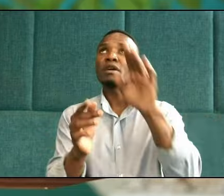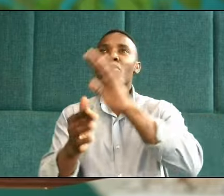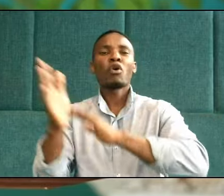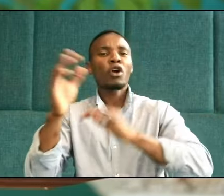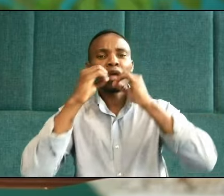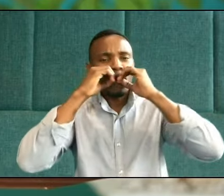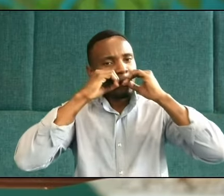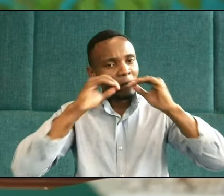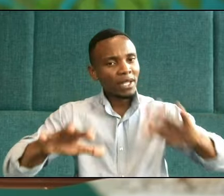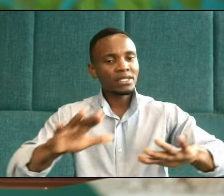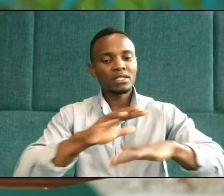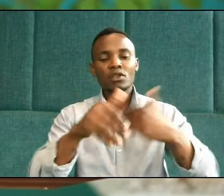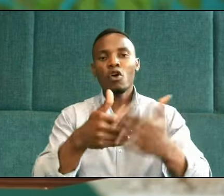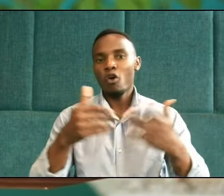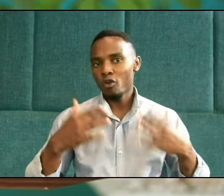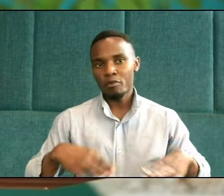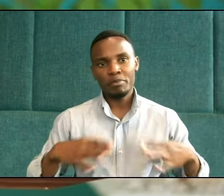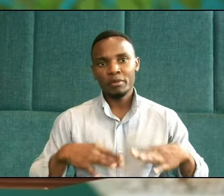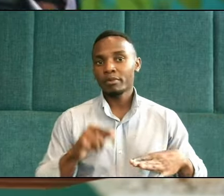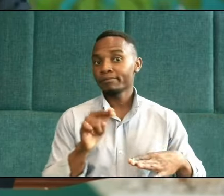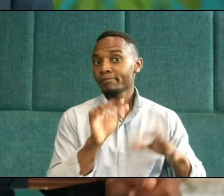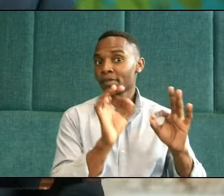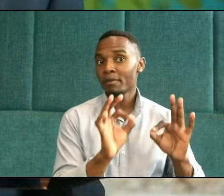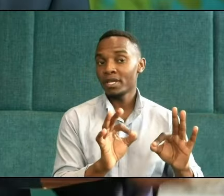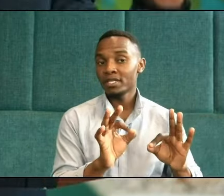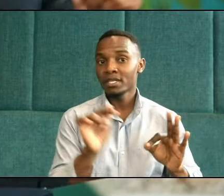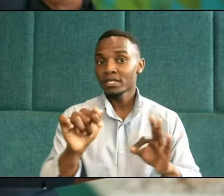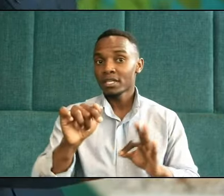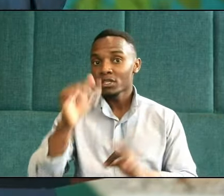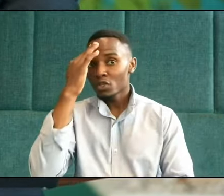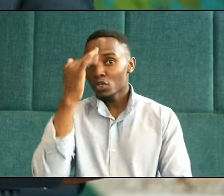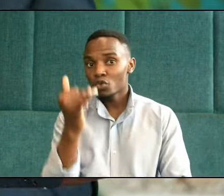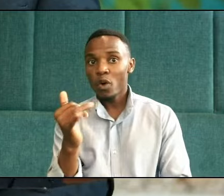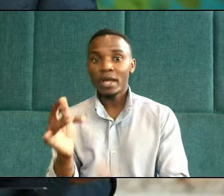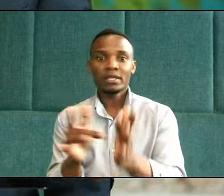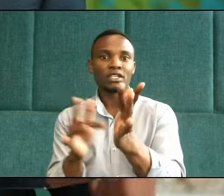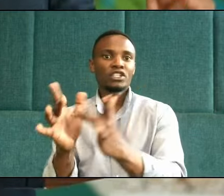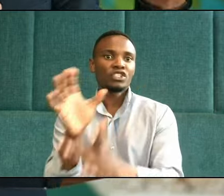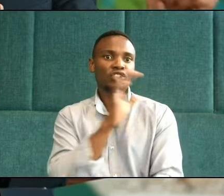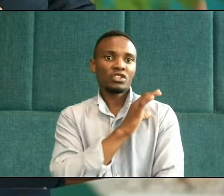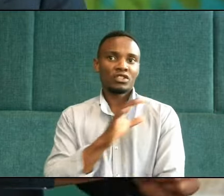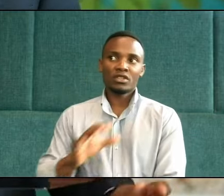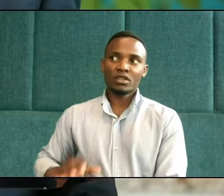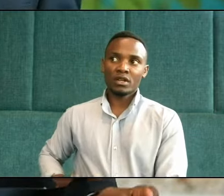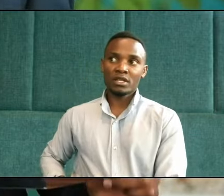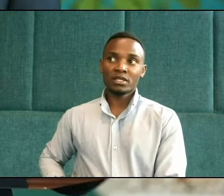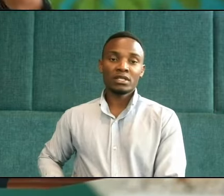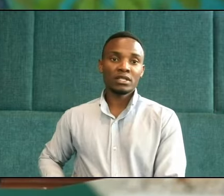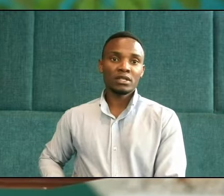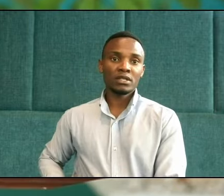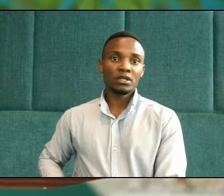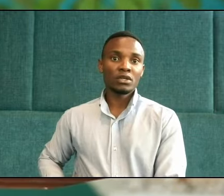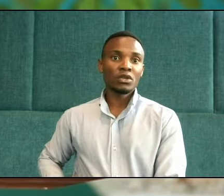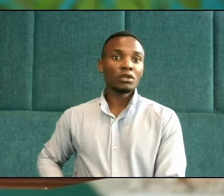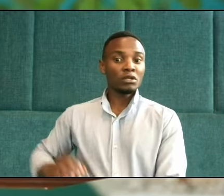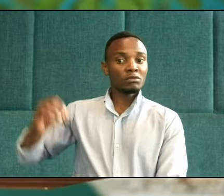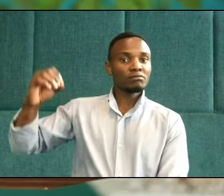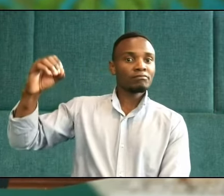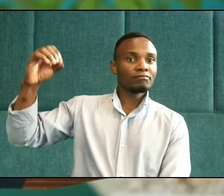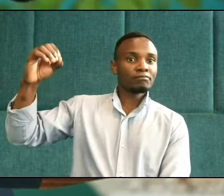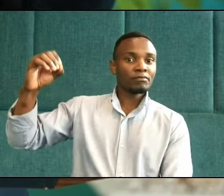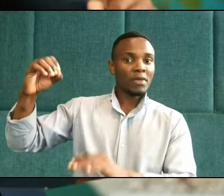so amazing. That is why his son will rise to the good and evil. And when the rain rains, it will rain